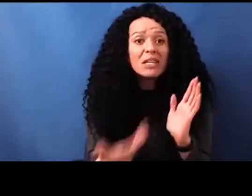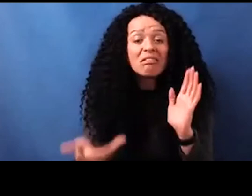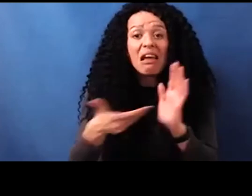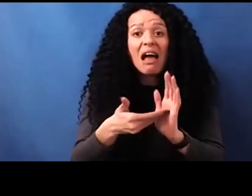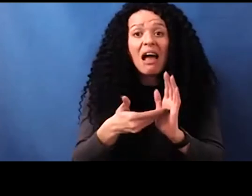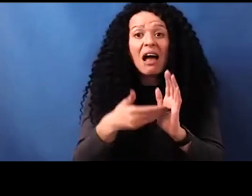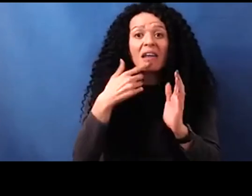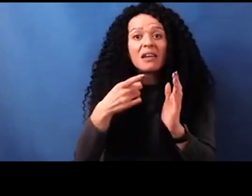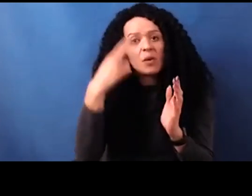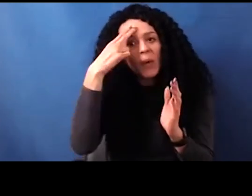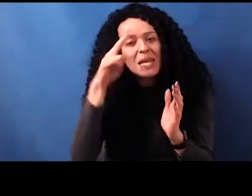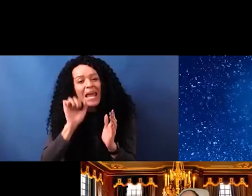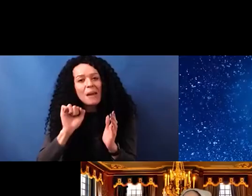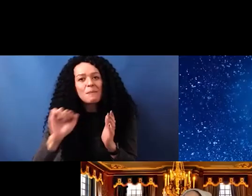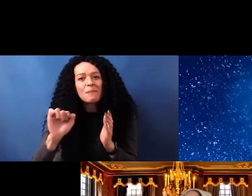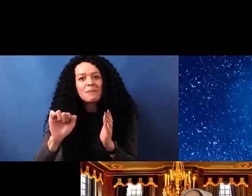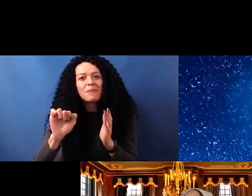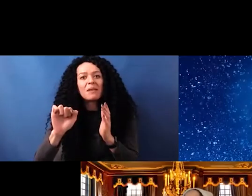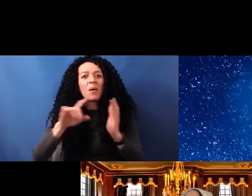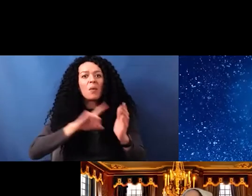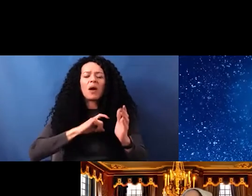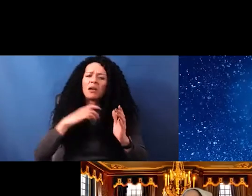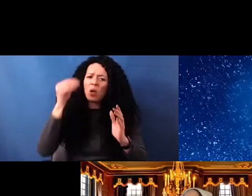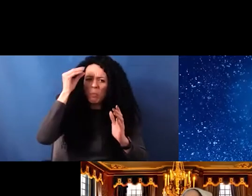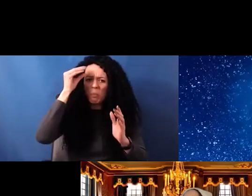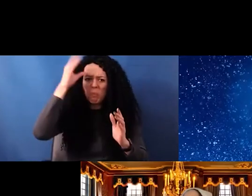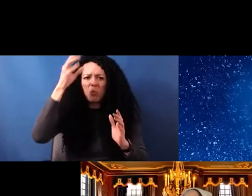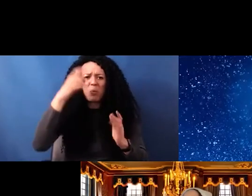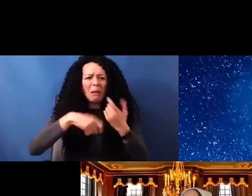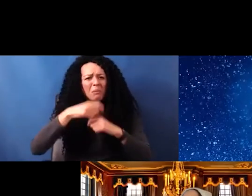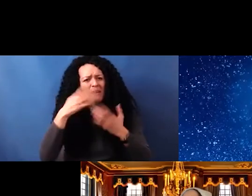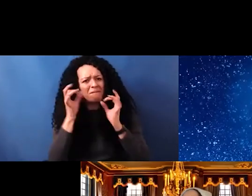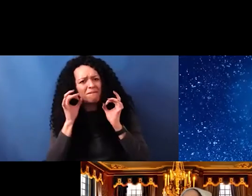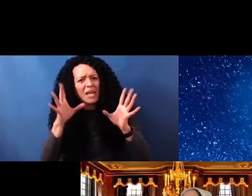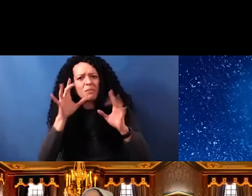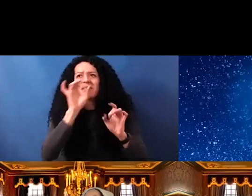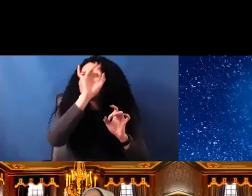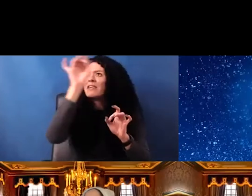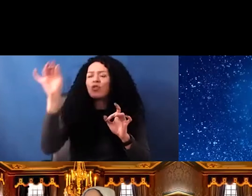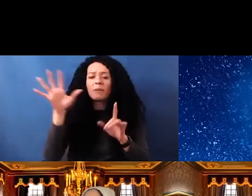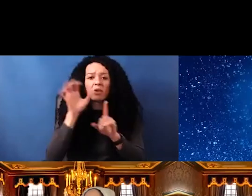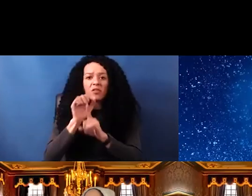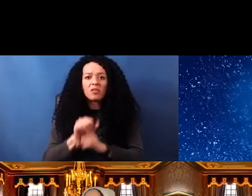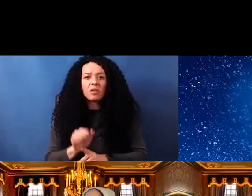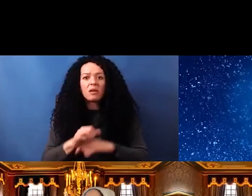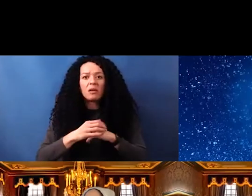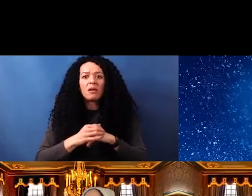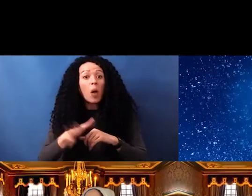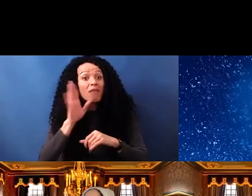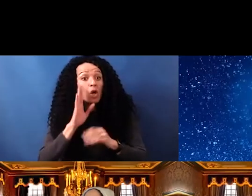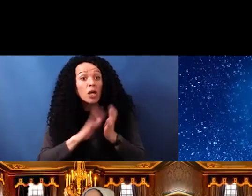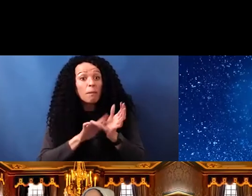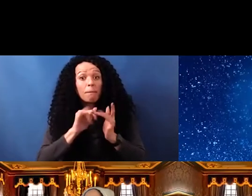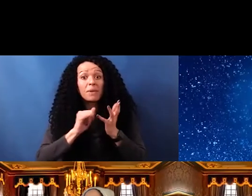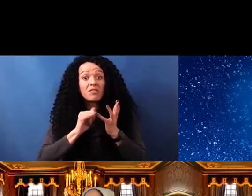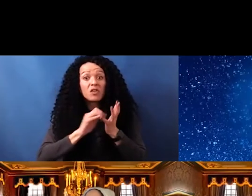the name she bore by her eminence in astronomical knowledge and discovery. I've heard that Miss Herschel